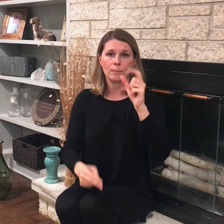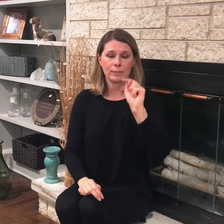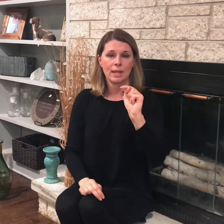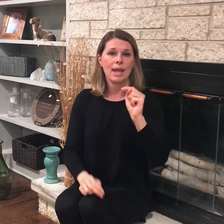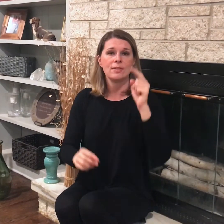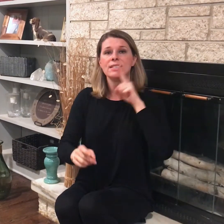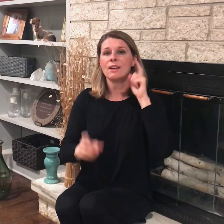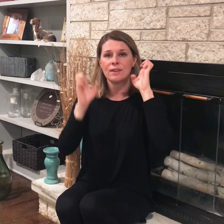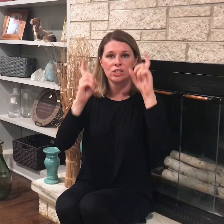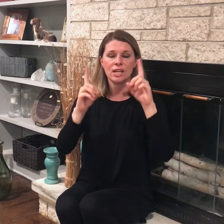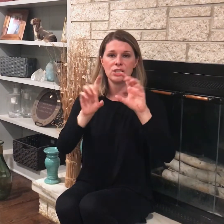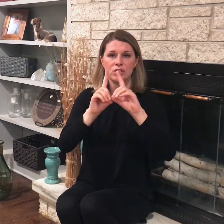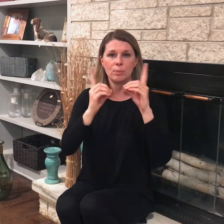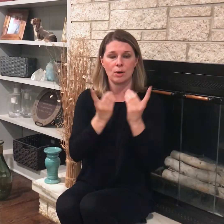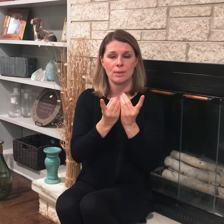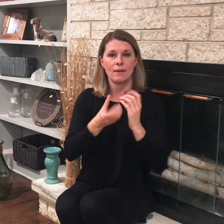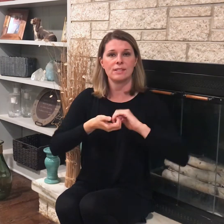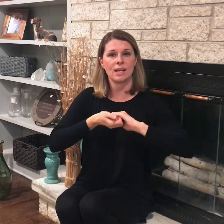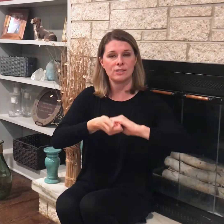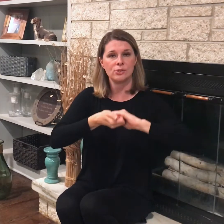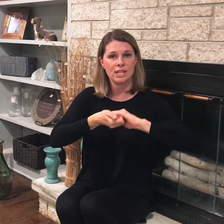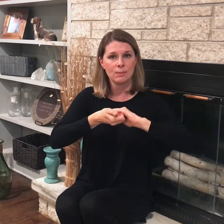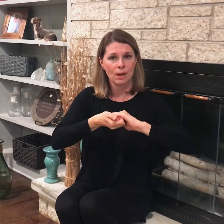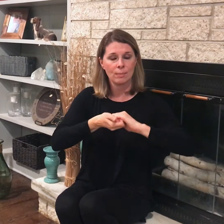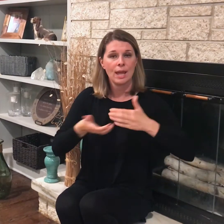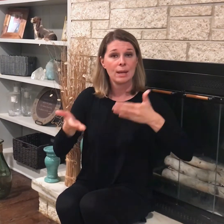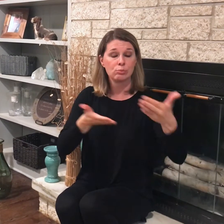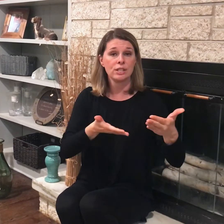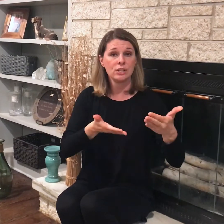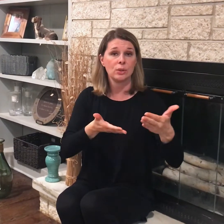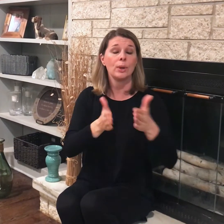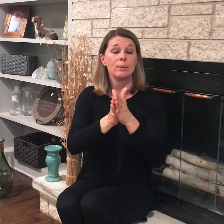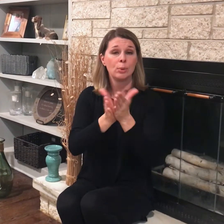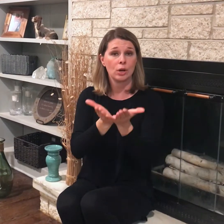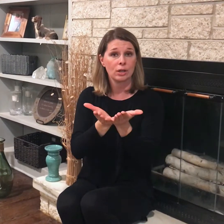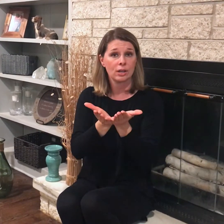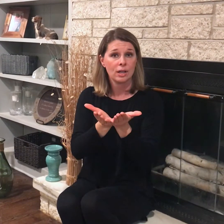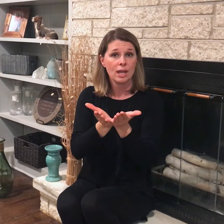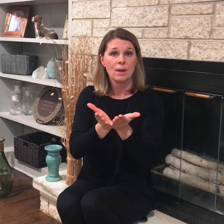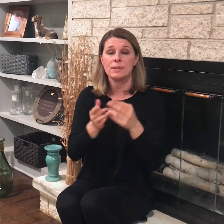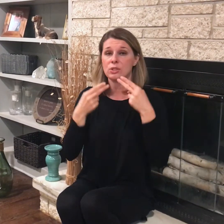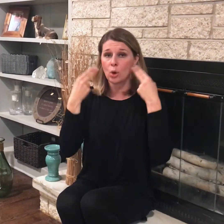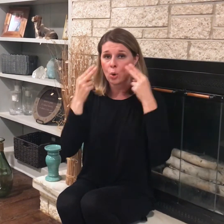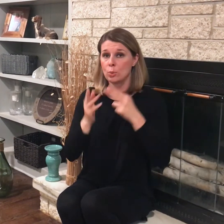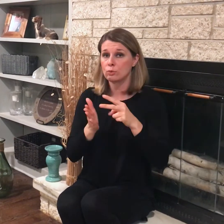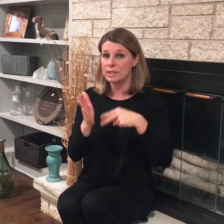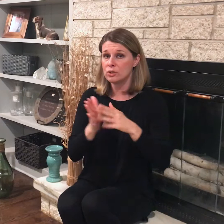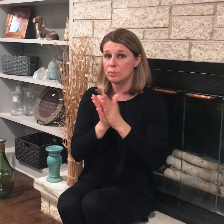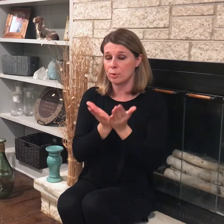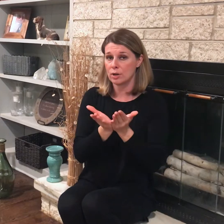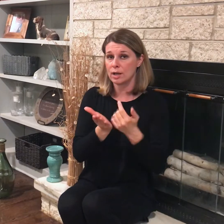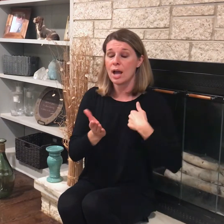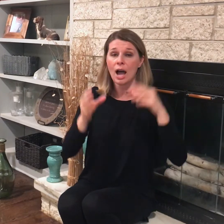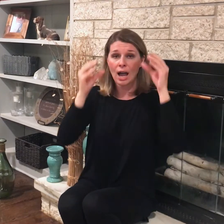Holt and the Deaf Education Department have decided to team up and bring you a book. Mrs. Holt will read